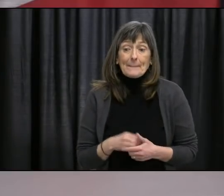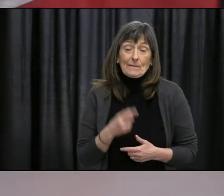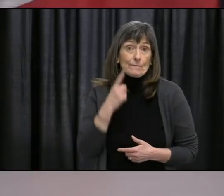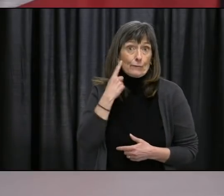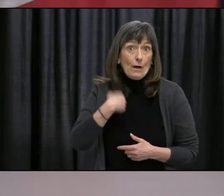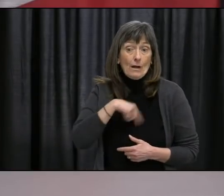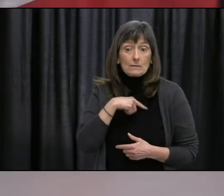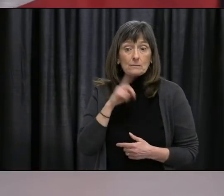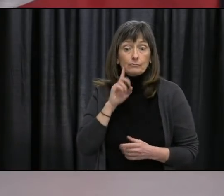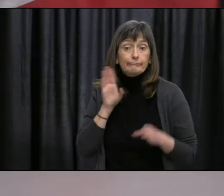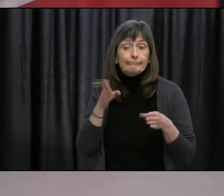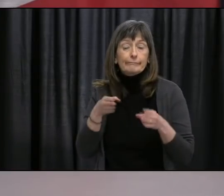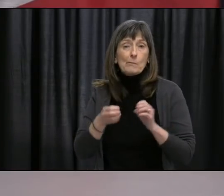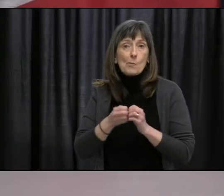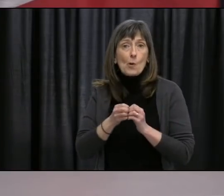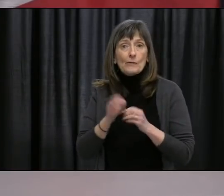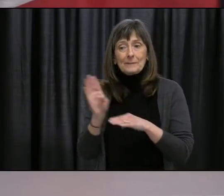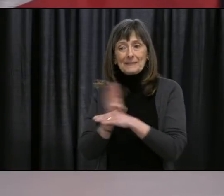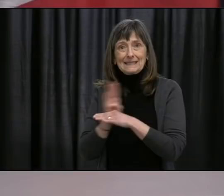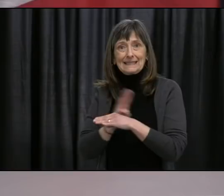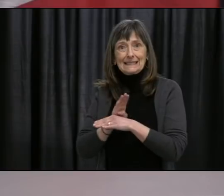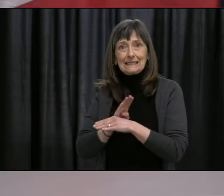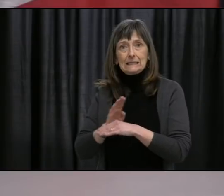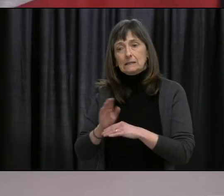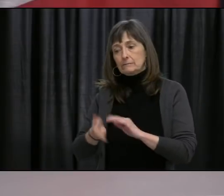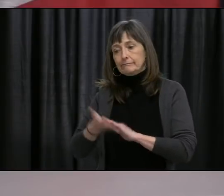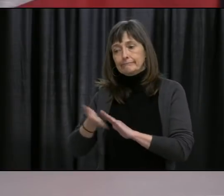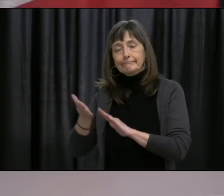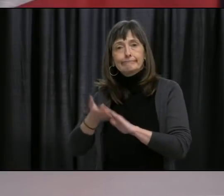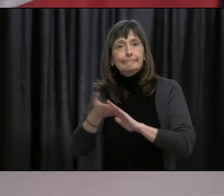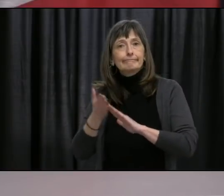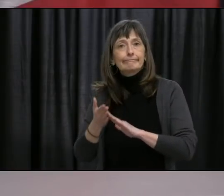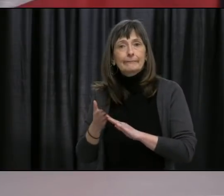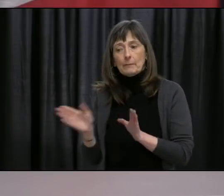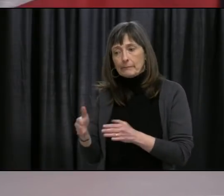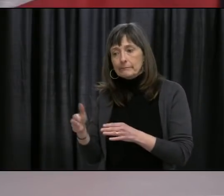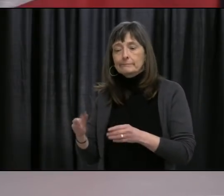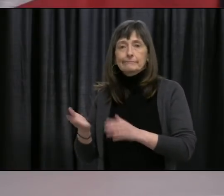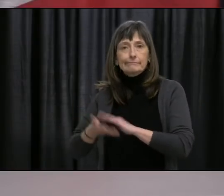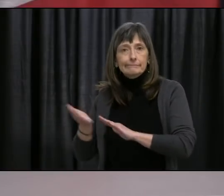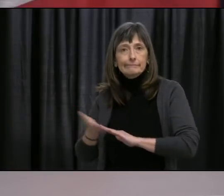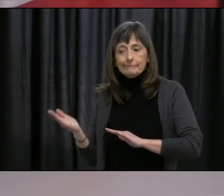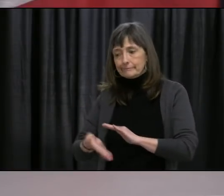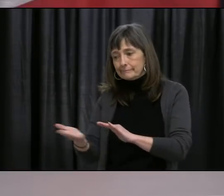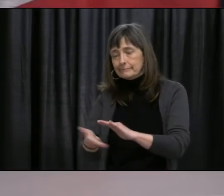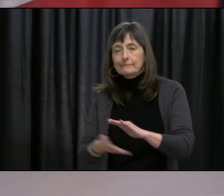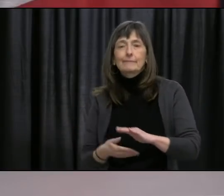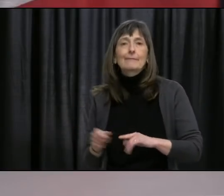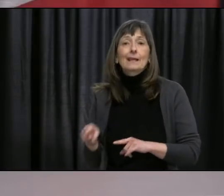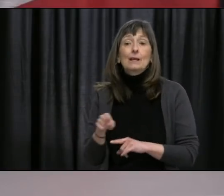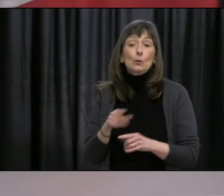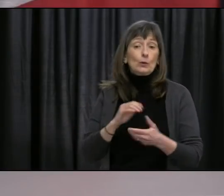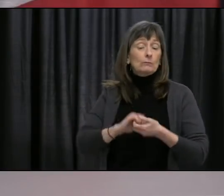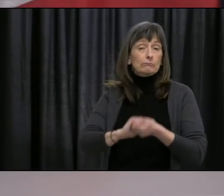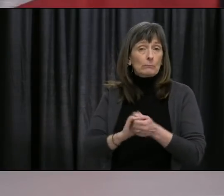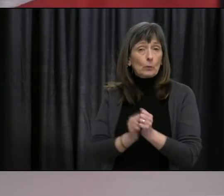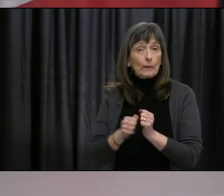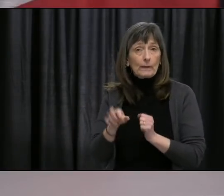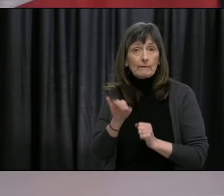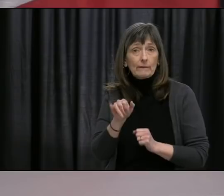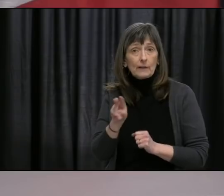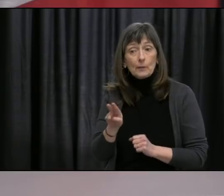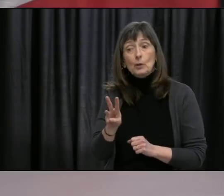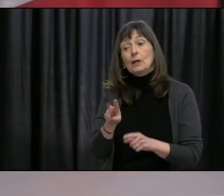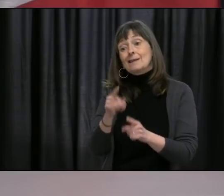for us would be on the processing side. So they are working with the FFAW. Right now, what FFAW has been